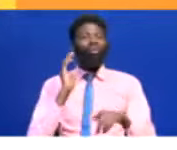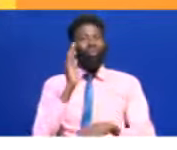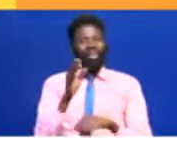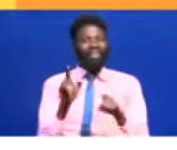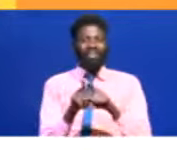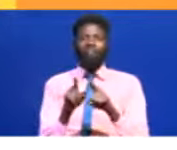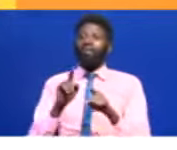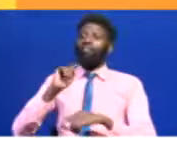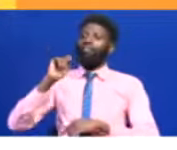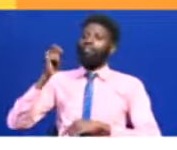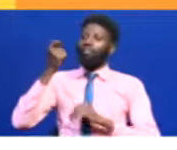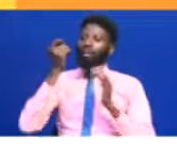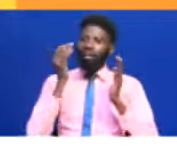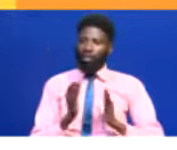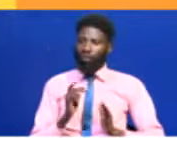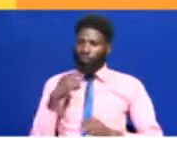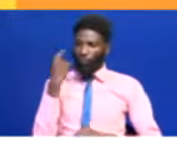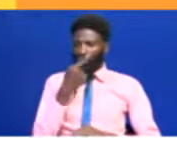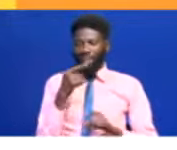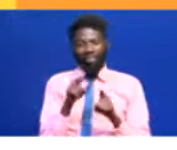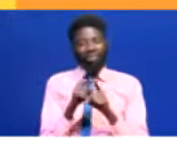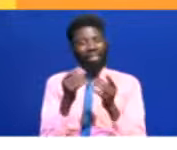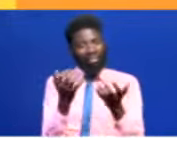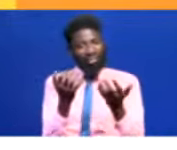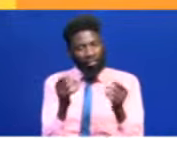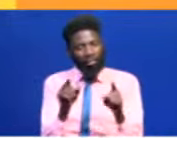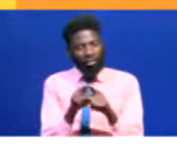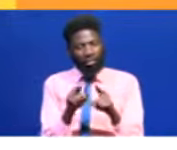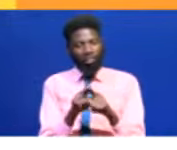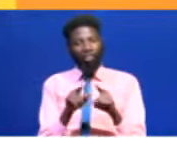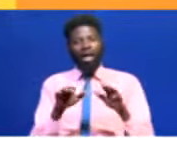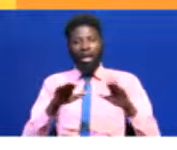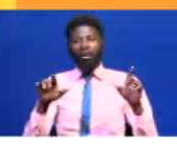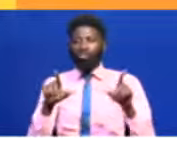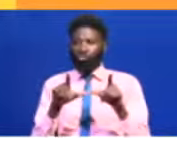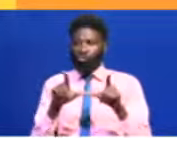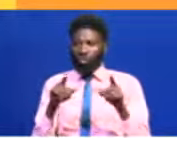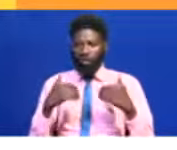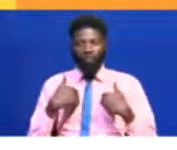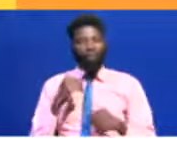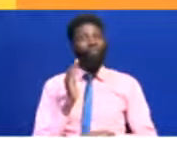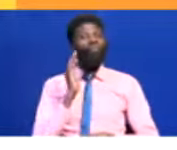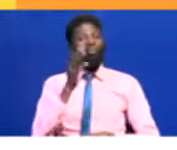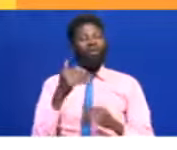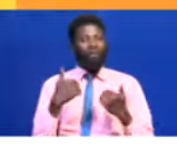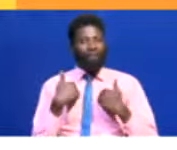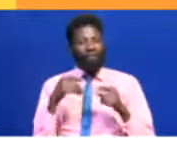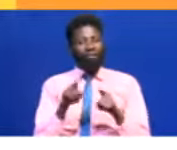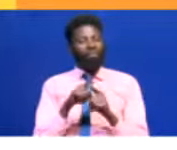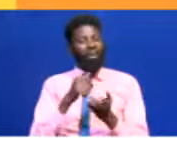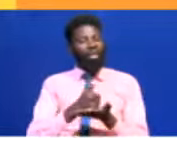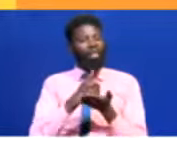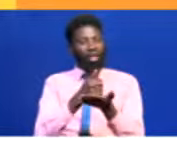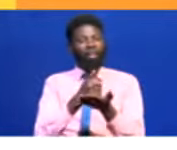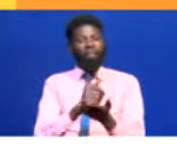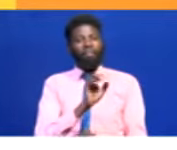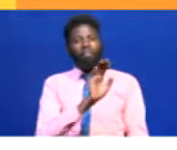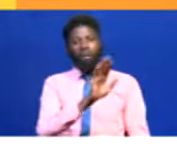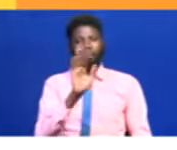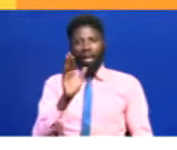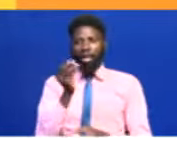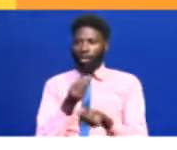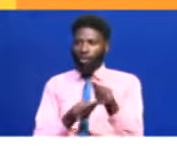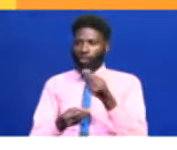who are supposed to be, you know, to have titles, we'll help them and help mm-hmm. them improve their